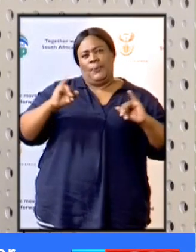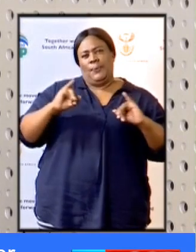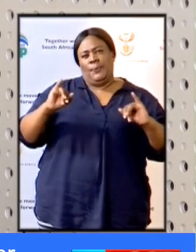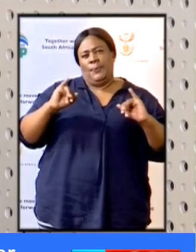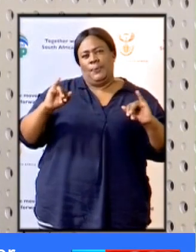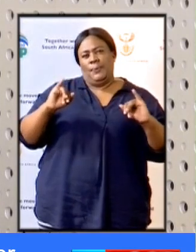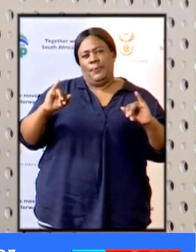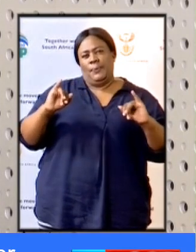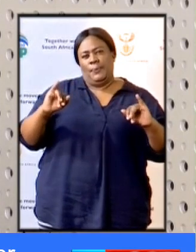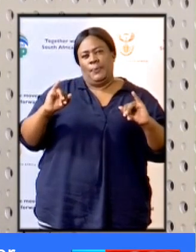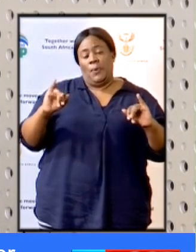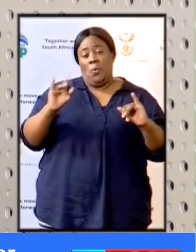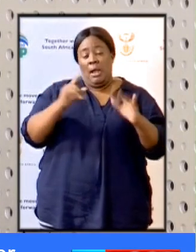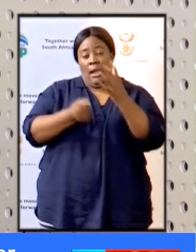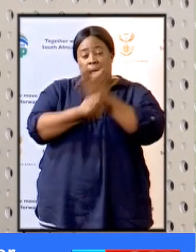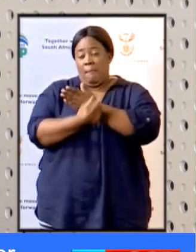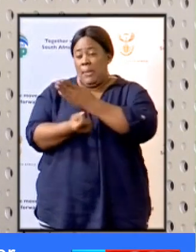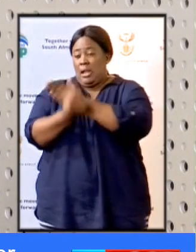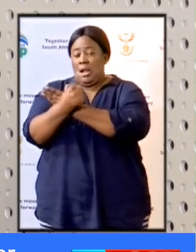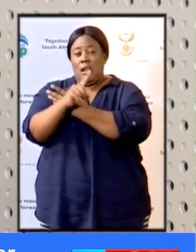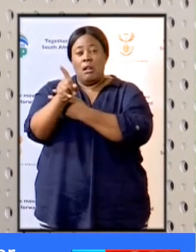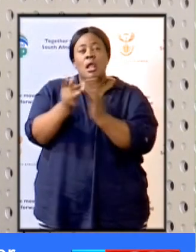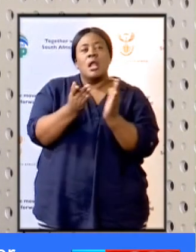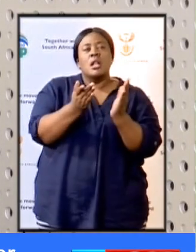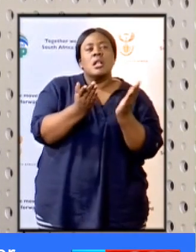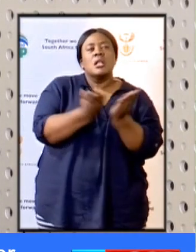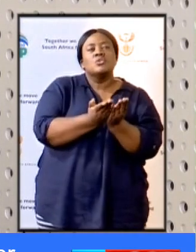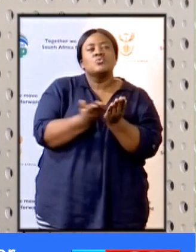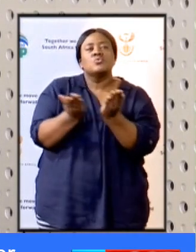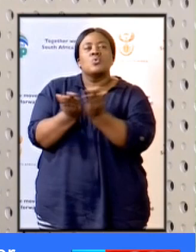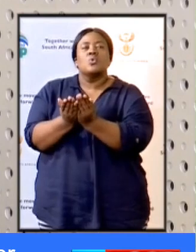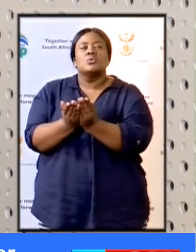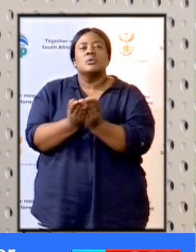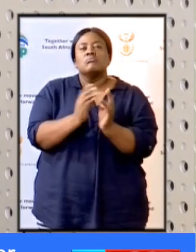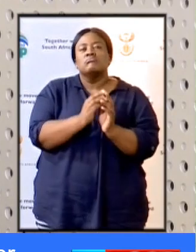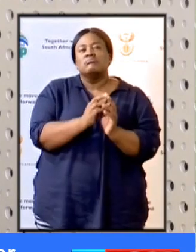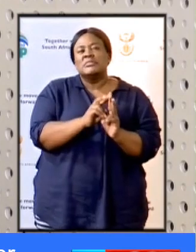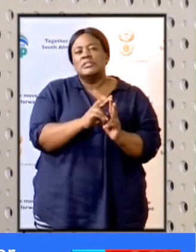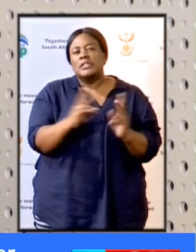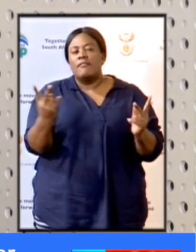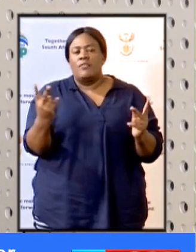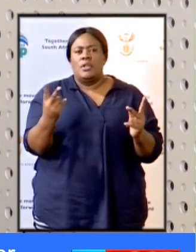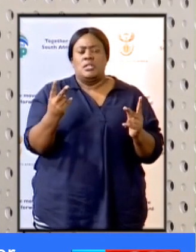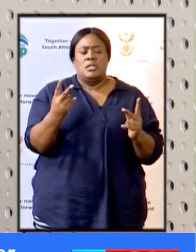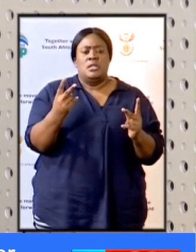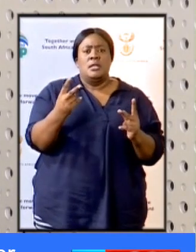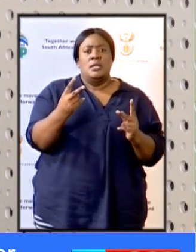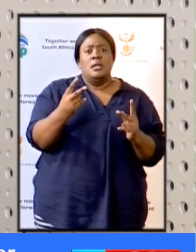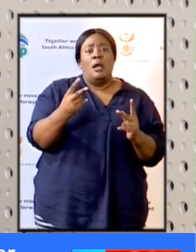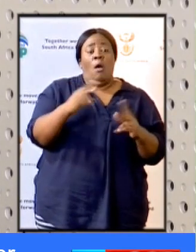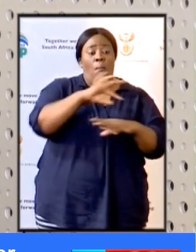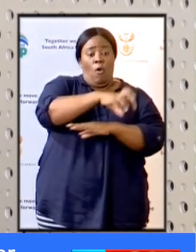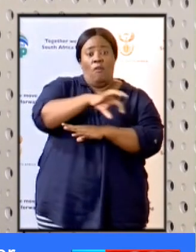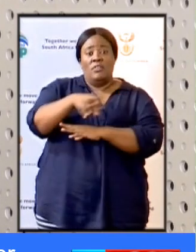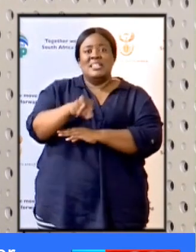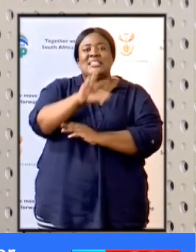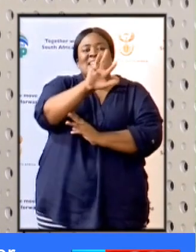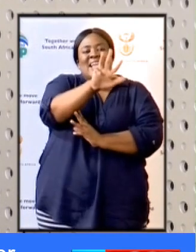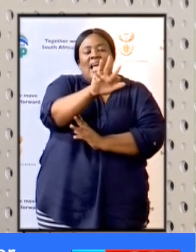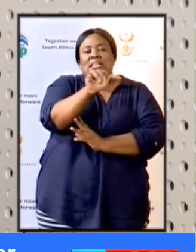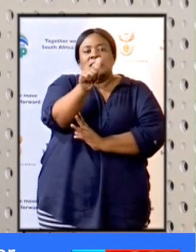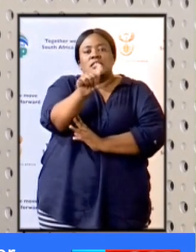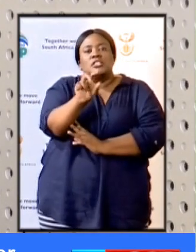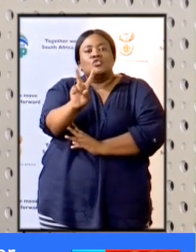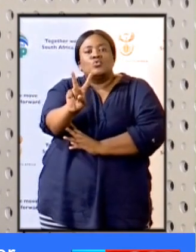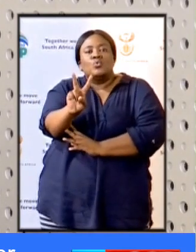when the lockdown was imposed. Different provinces have reported that 962 schools have